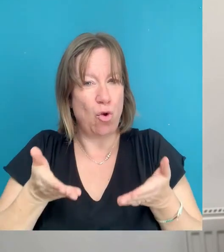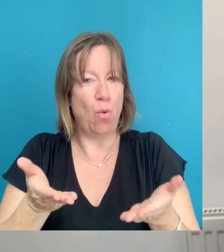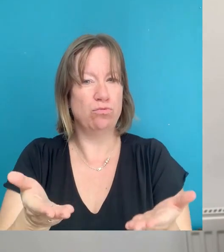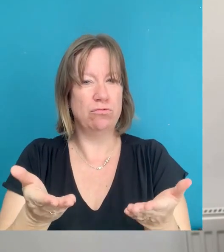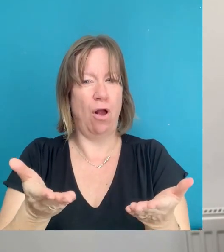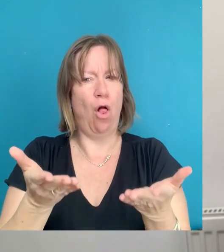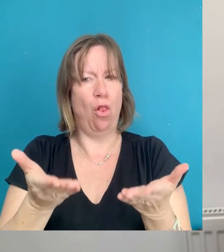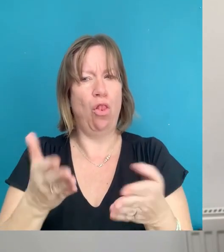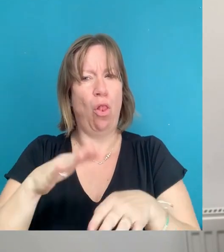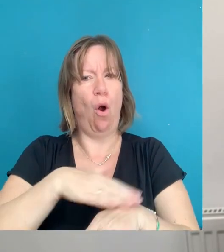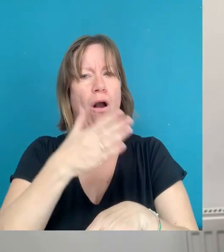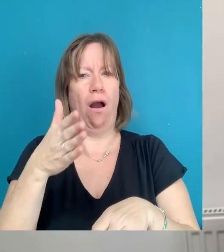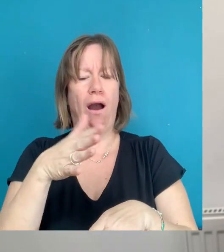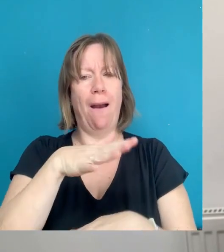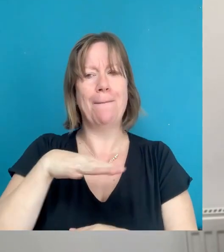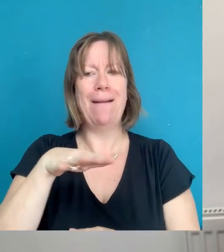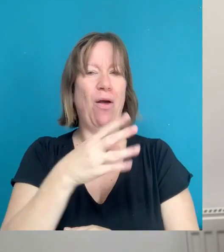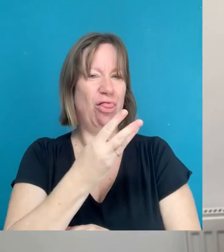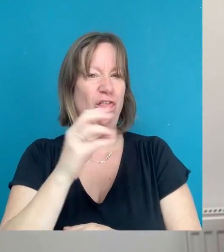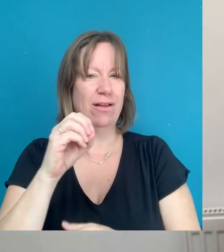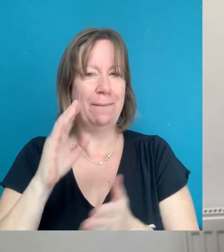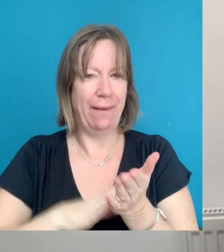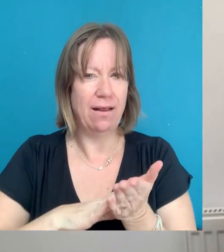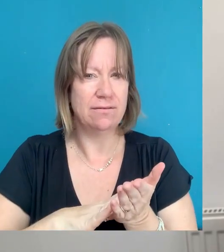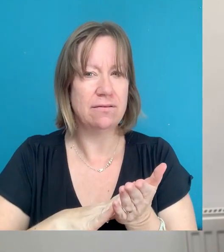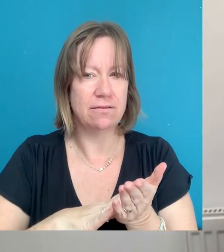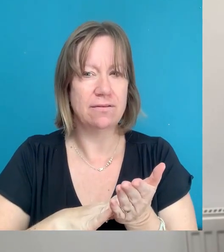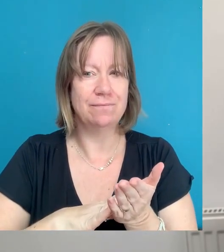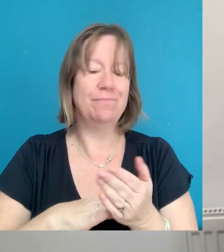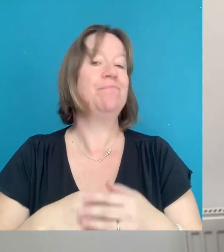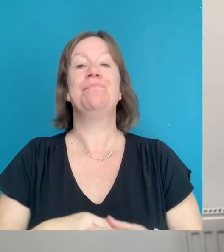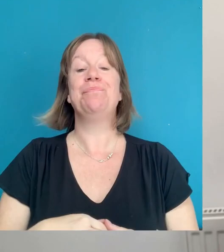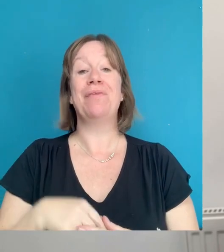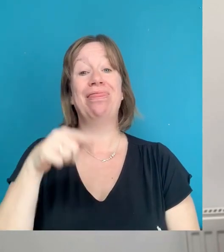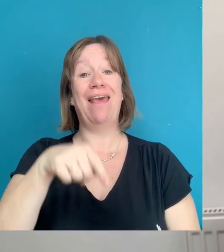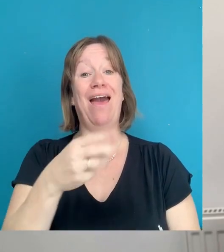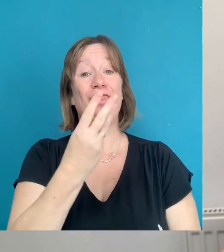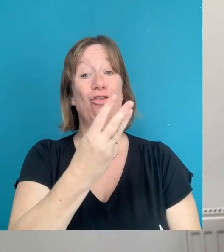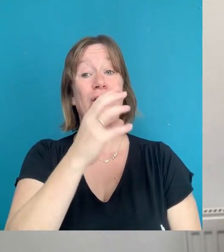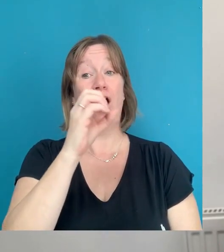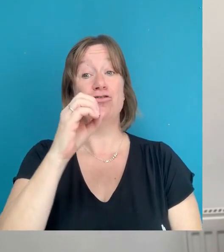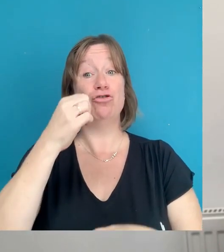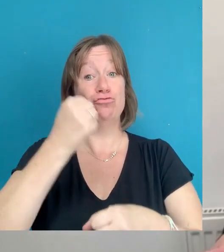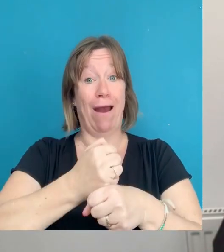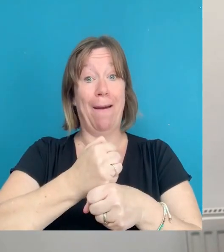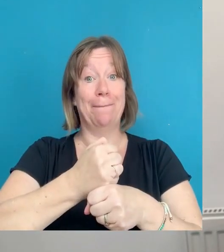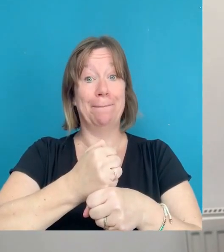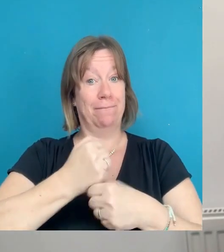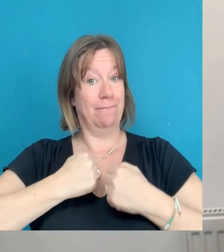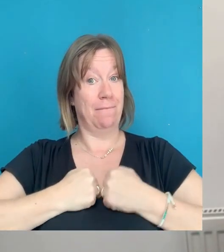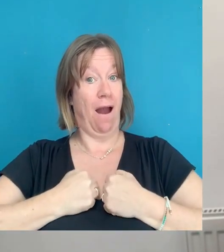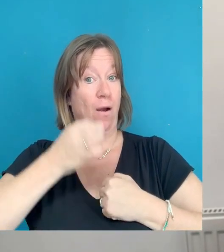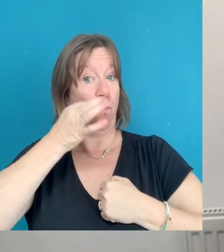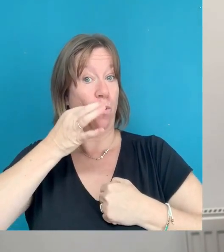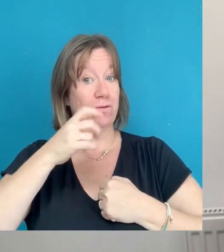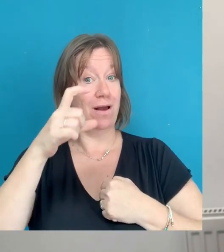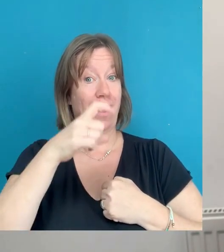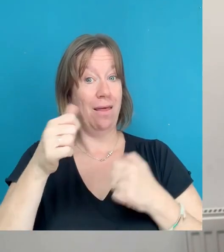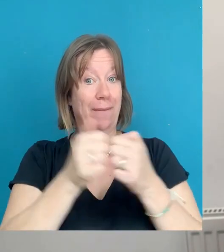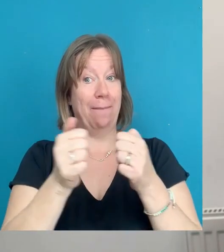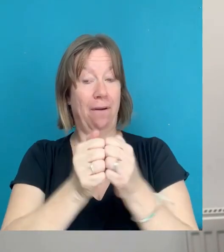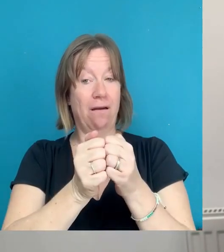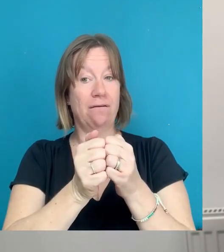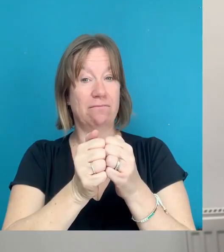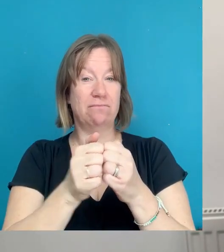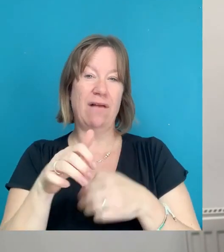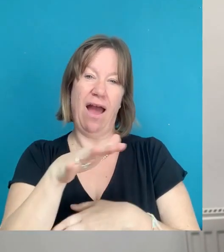of paper would need to be soaked for a long period, so like I said, 30 minutes. And that is 300 gram of my watercolour